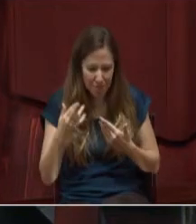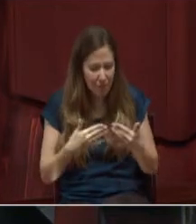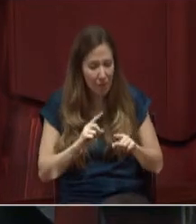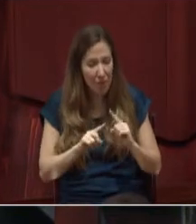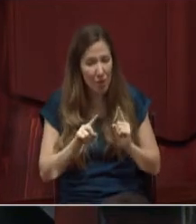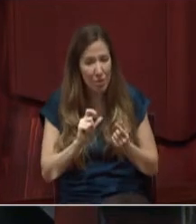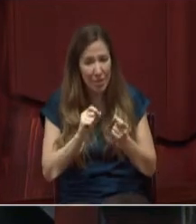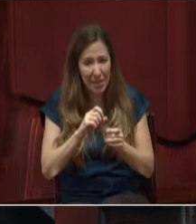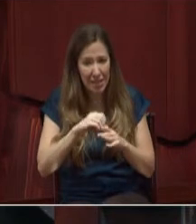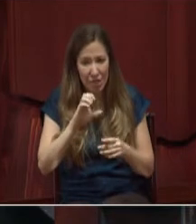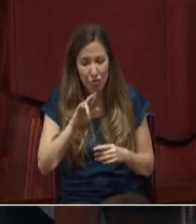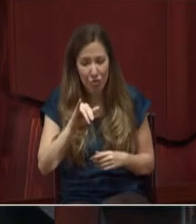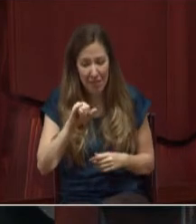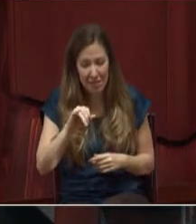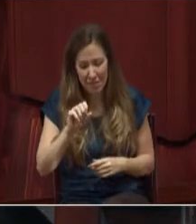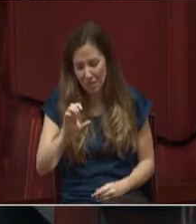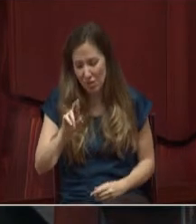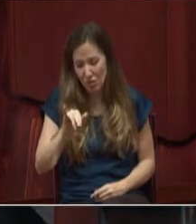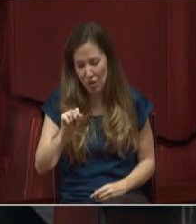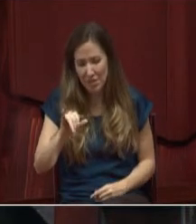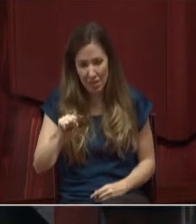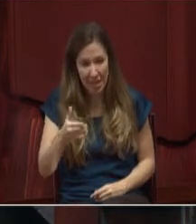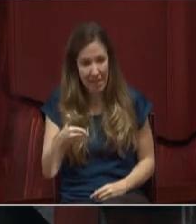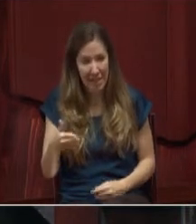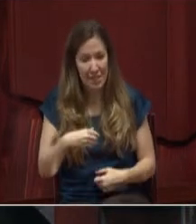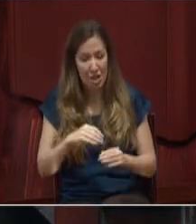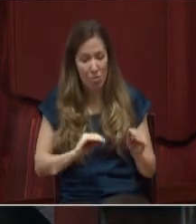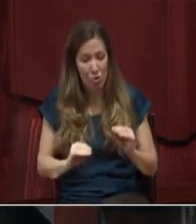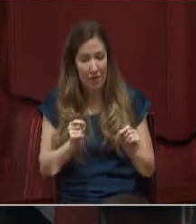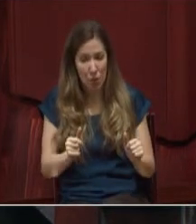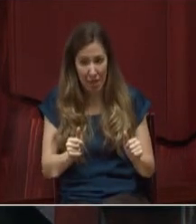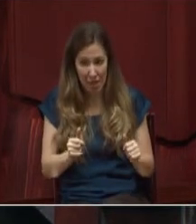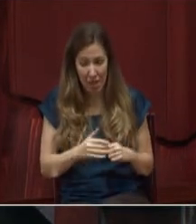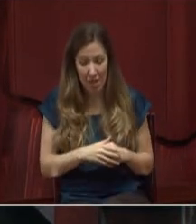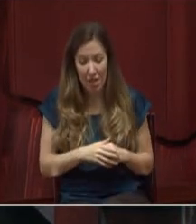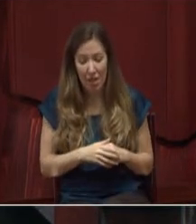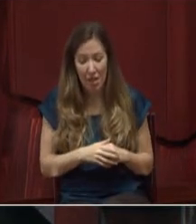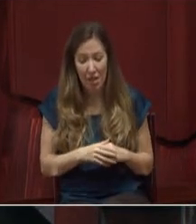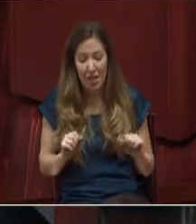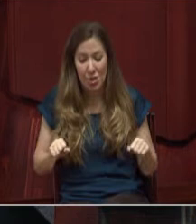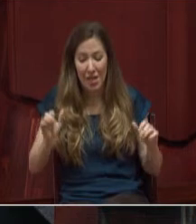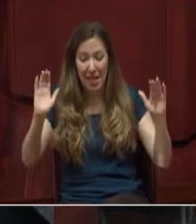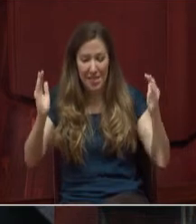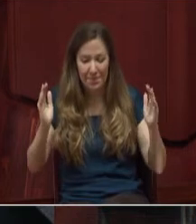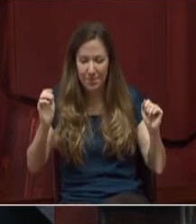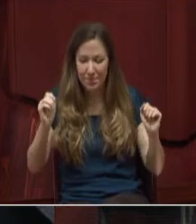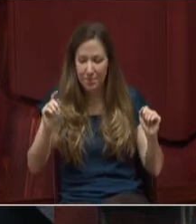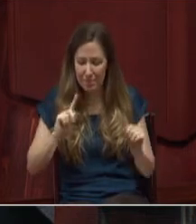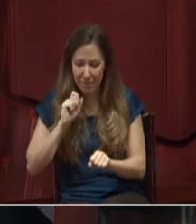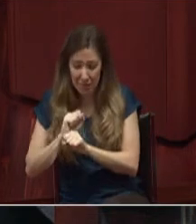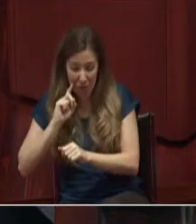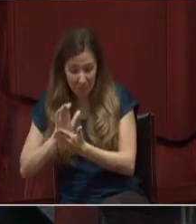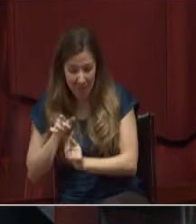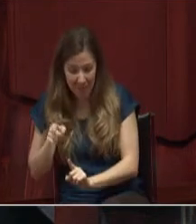in crisis, things moved very quickly and very credibly. Now, you contrast that with, and I really believe,